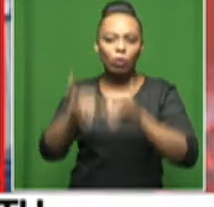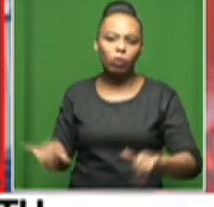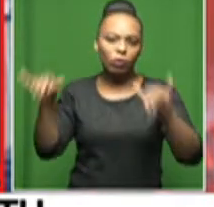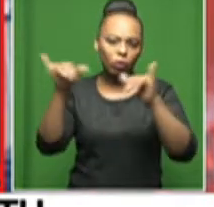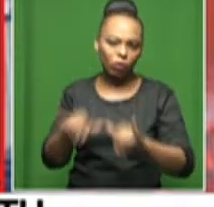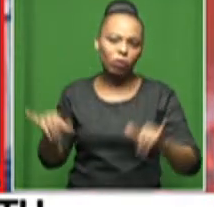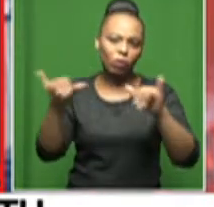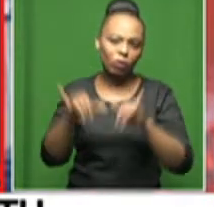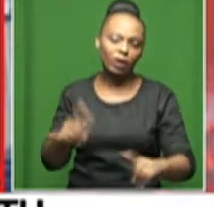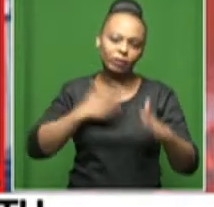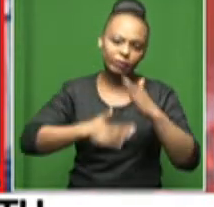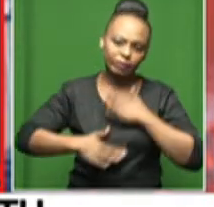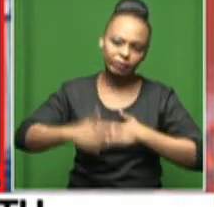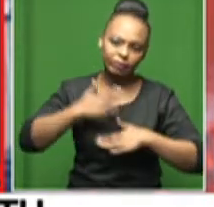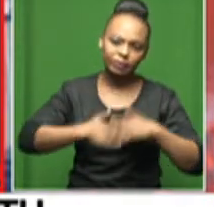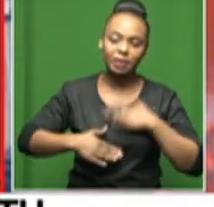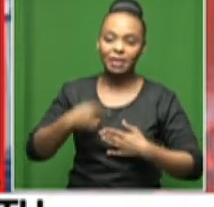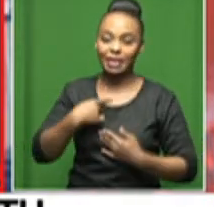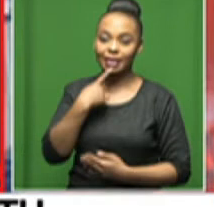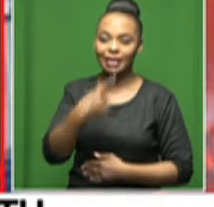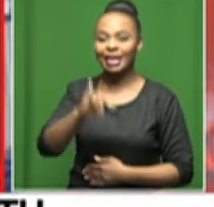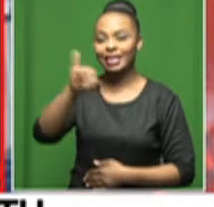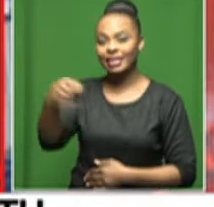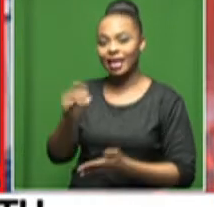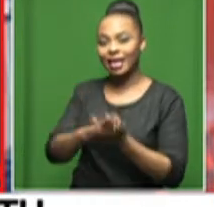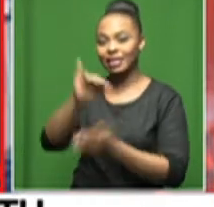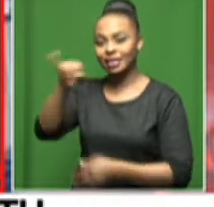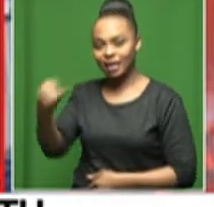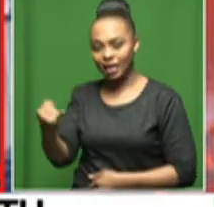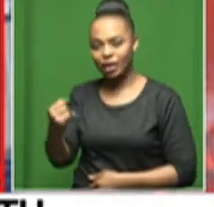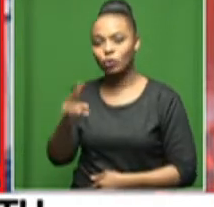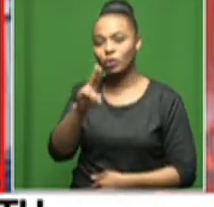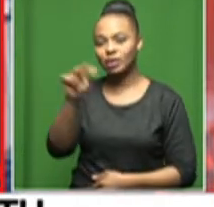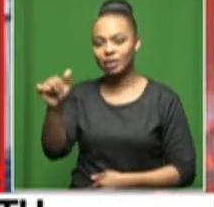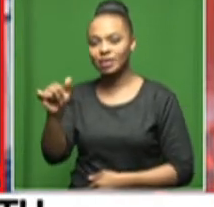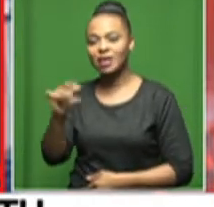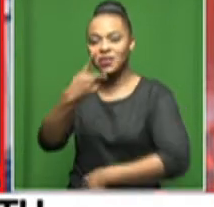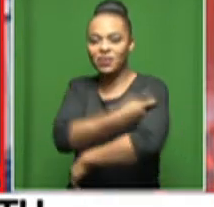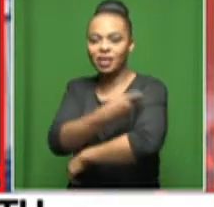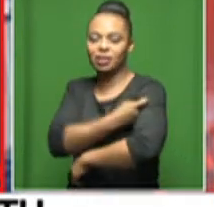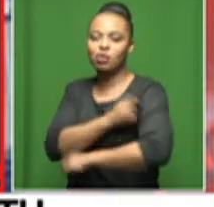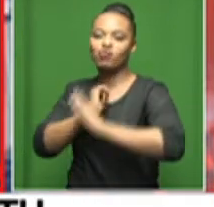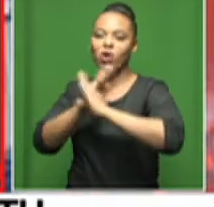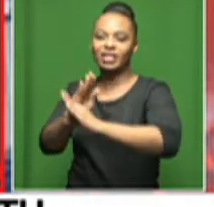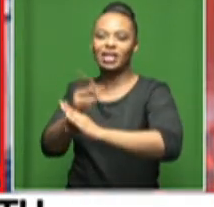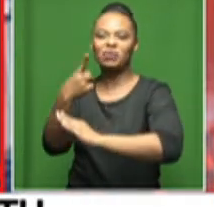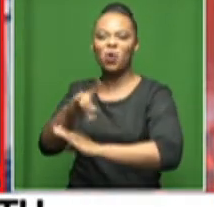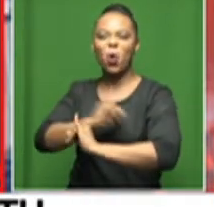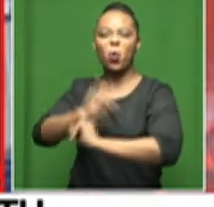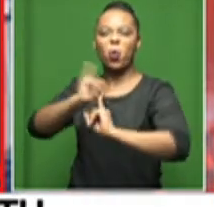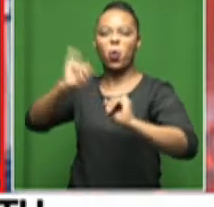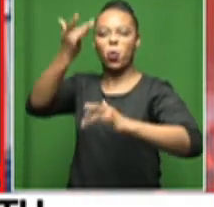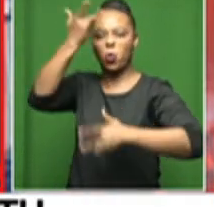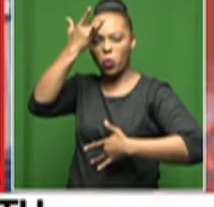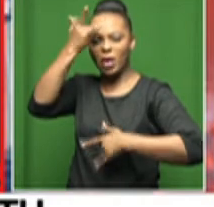reiterate that the J&J 826 vaccine protects against severe disease and hospitalization and